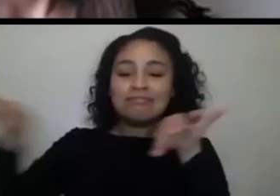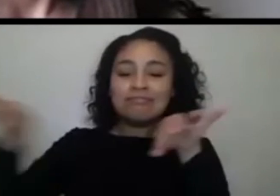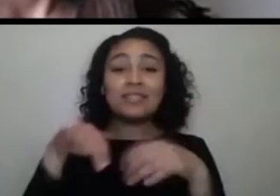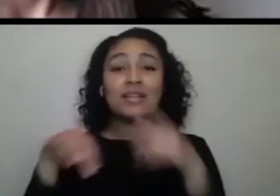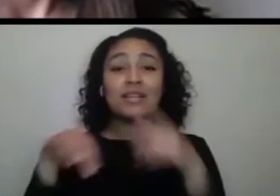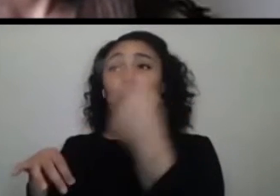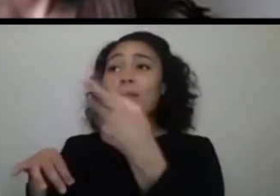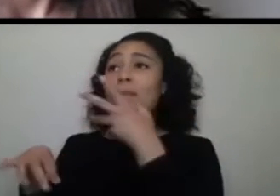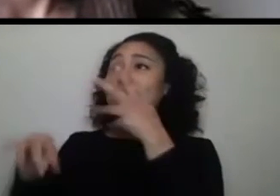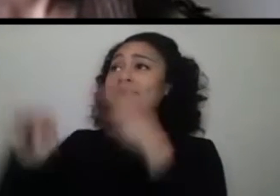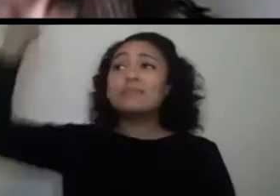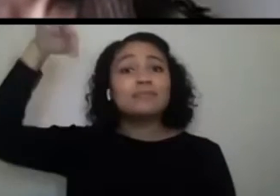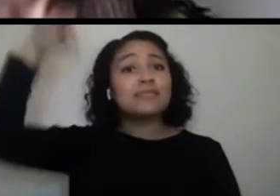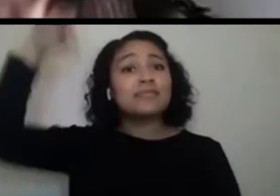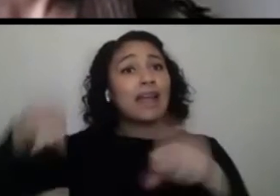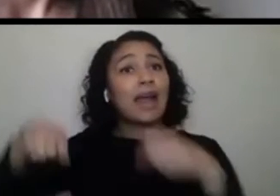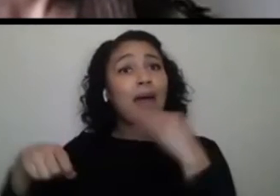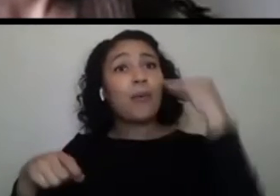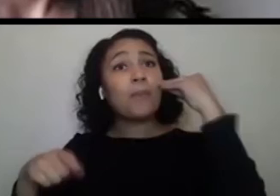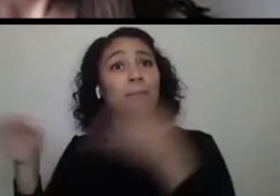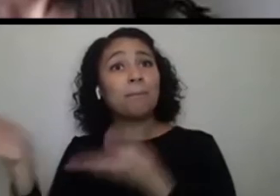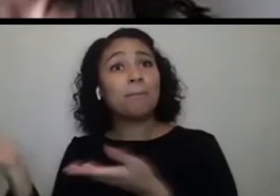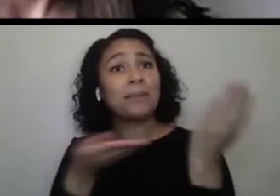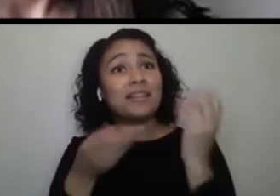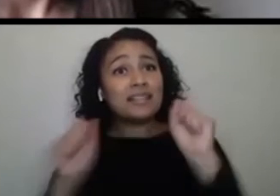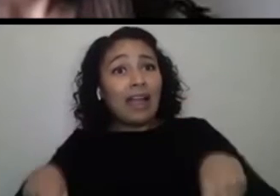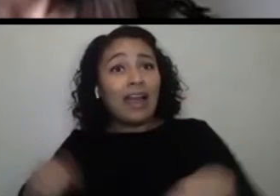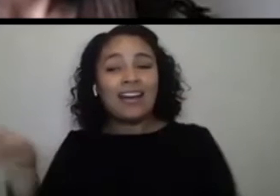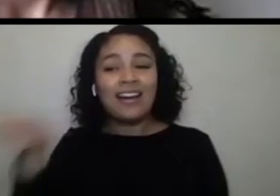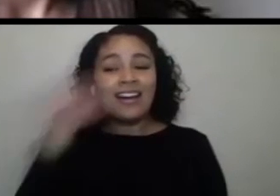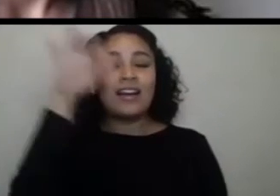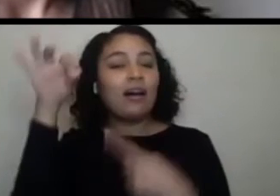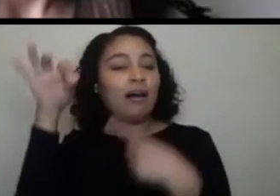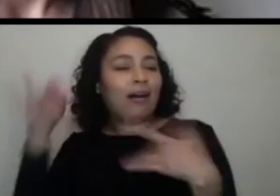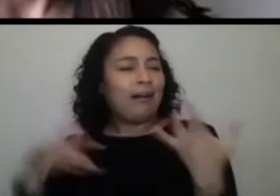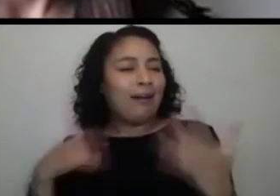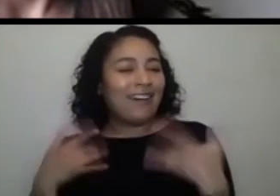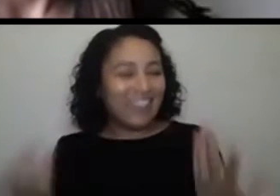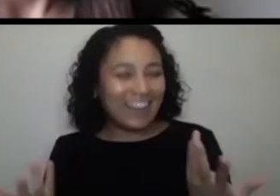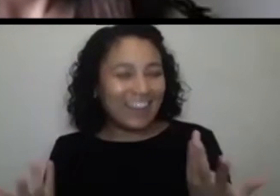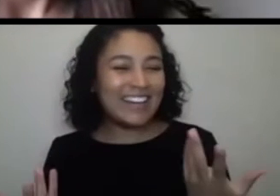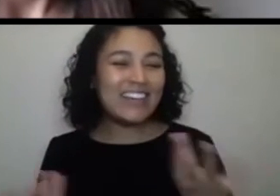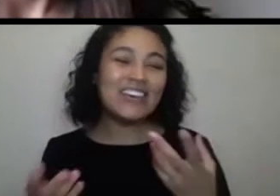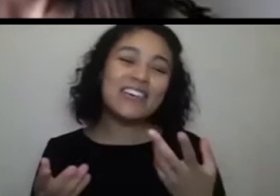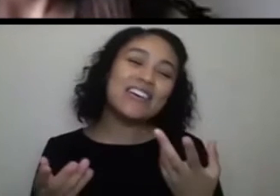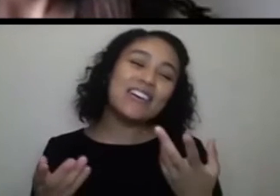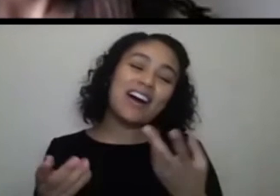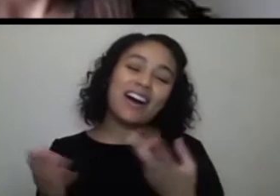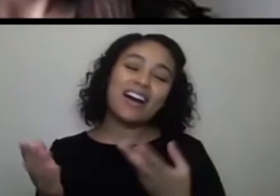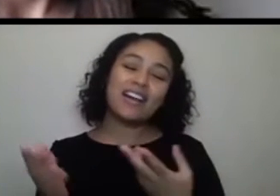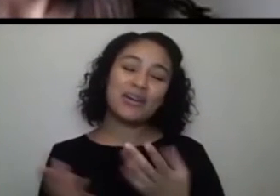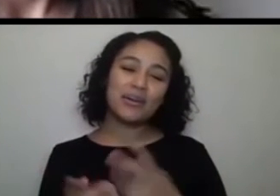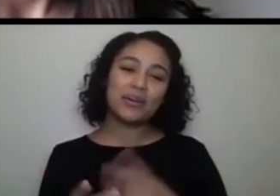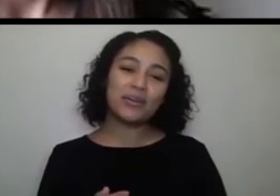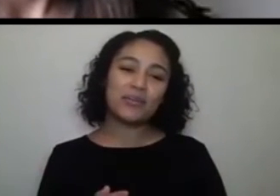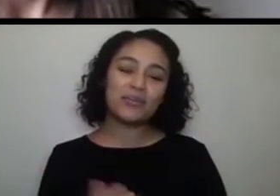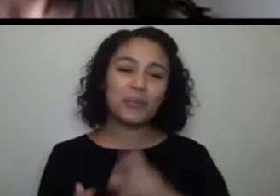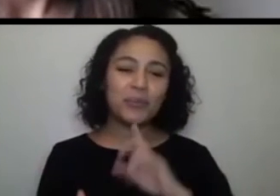mean, there's something about introducing the quotidian,